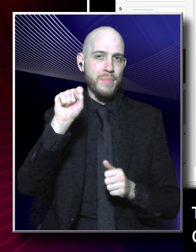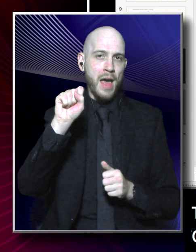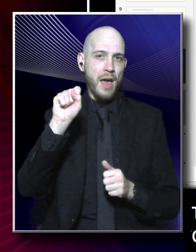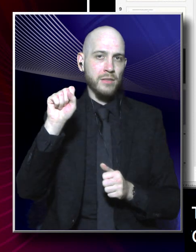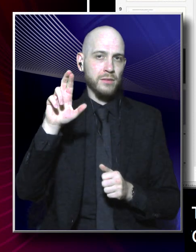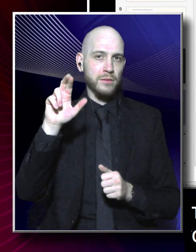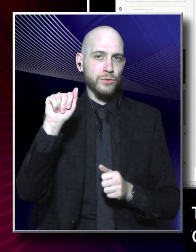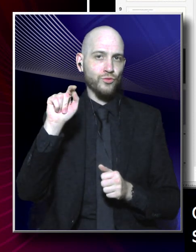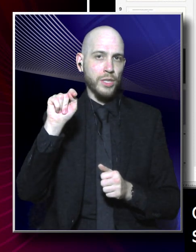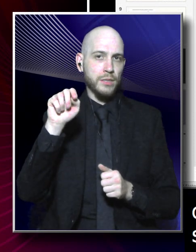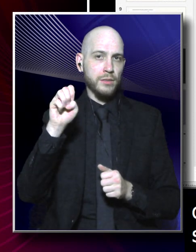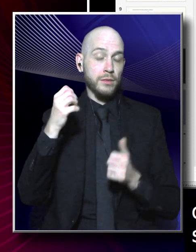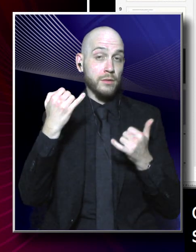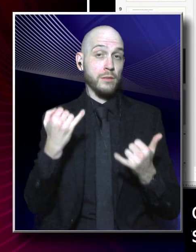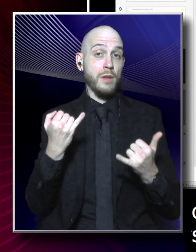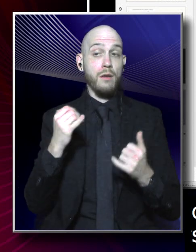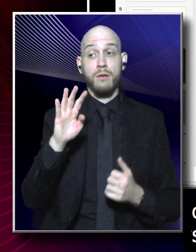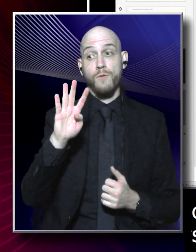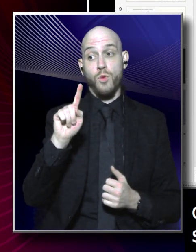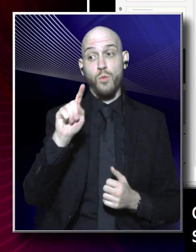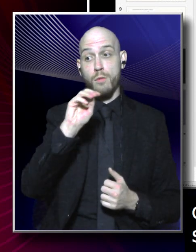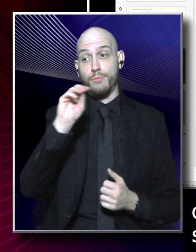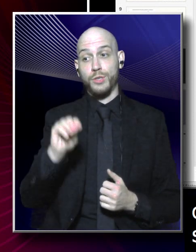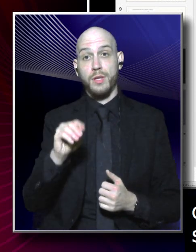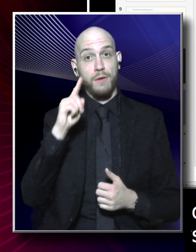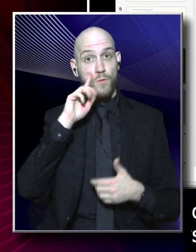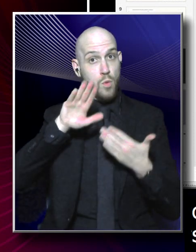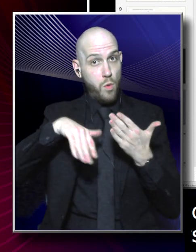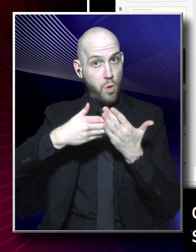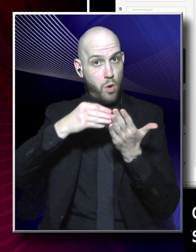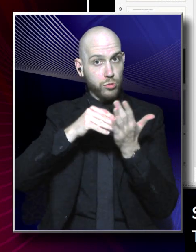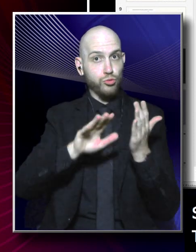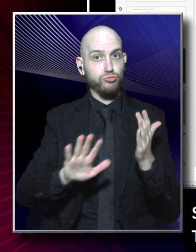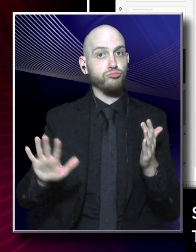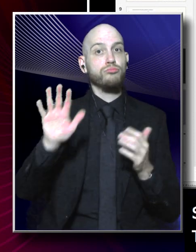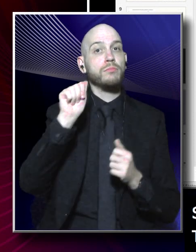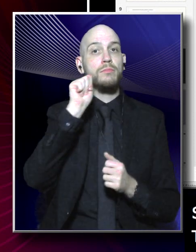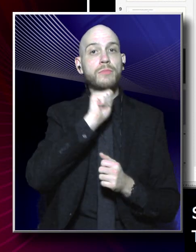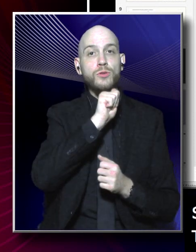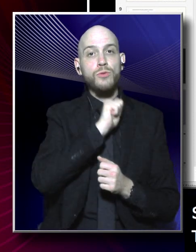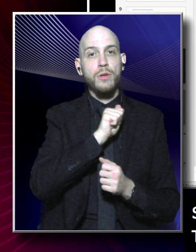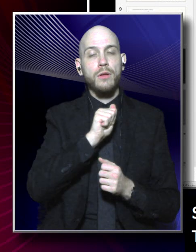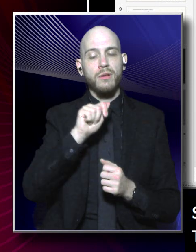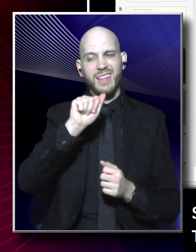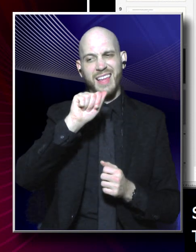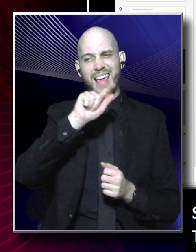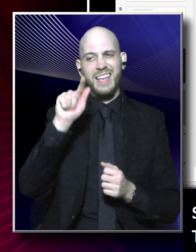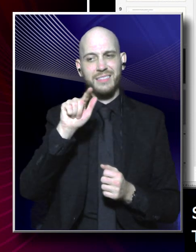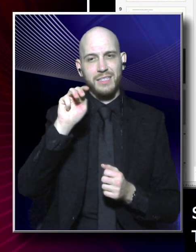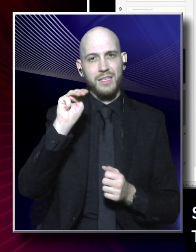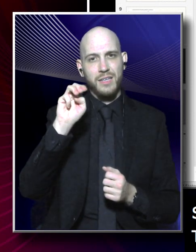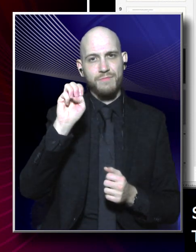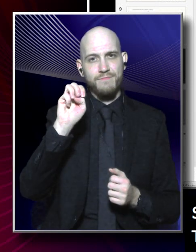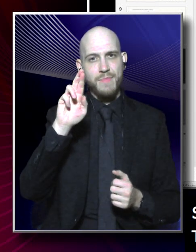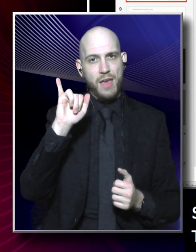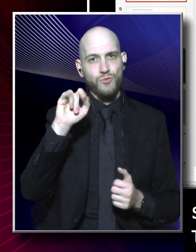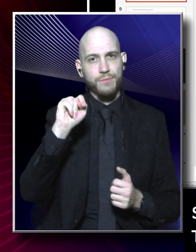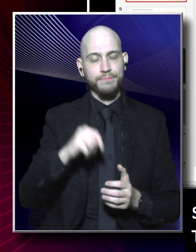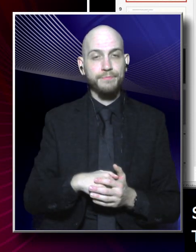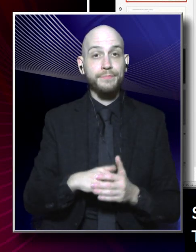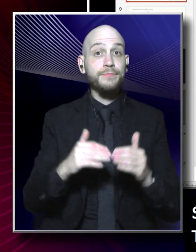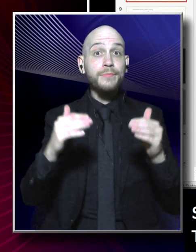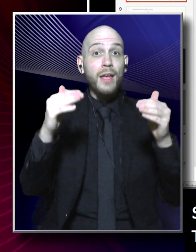is 41% for all students in the state of Arizona on the AZ merit. So next slide.